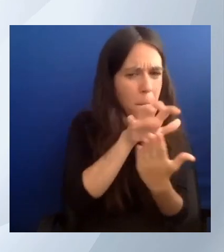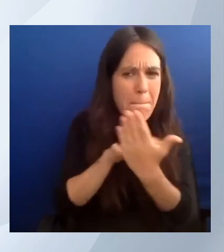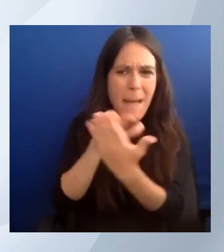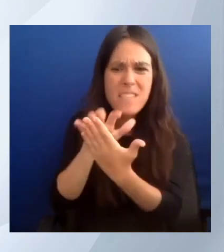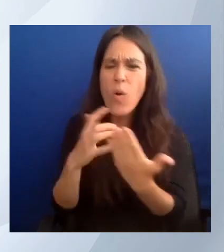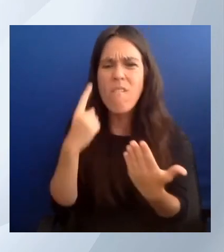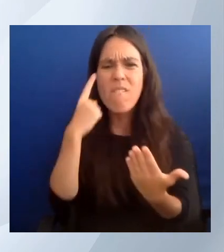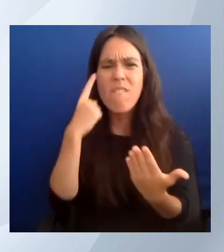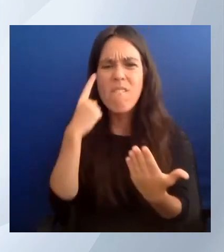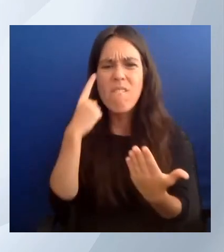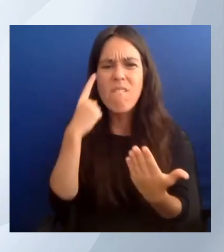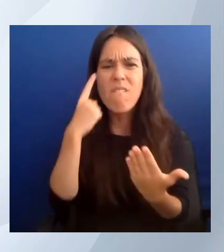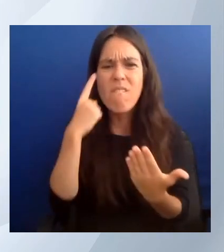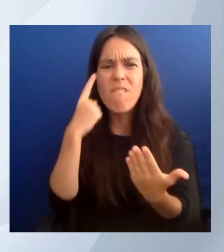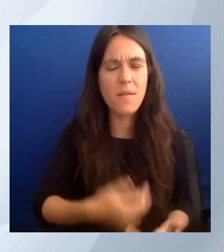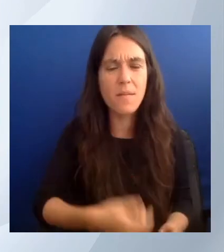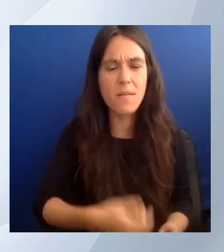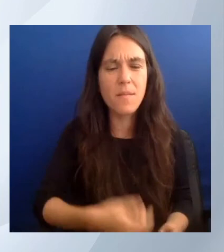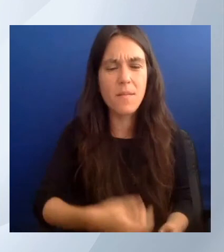it's probably,